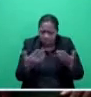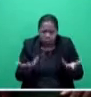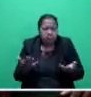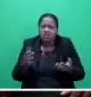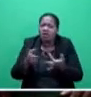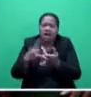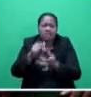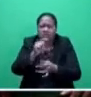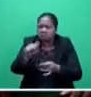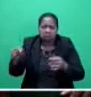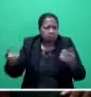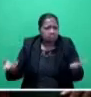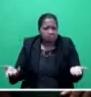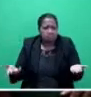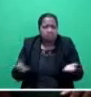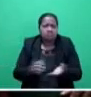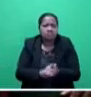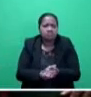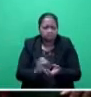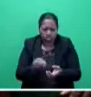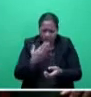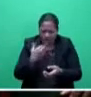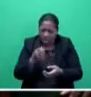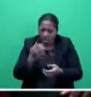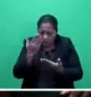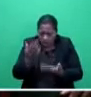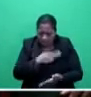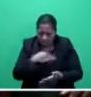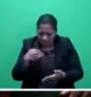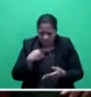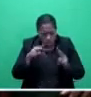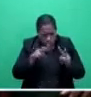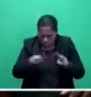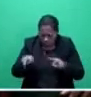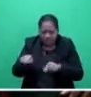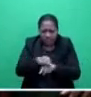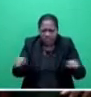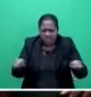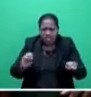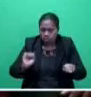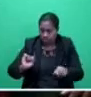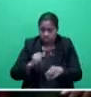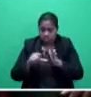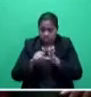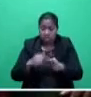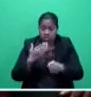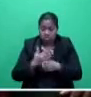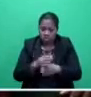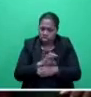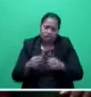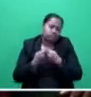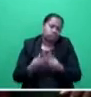is imperative that the Honourable Minister looks into this so that his initiative doesn't go to waste. The ministry might like to listen to the